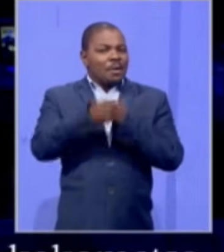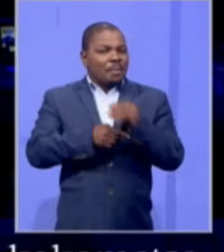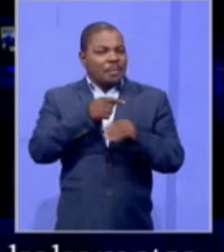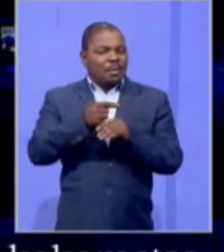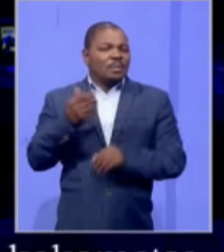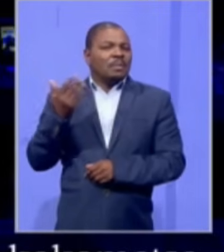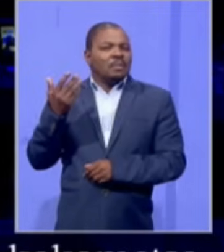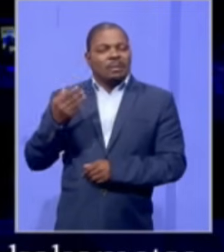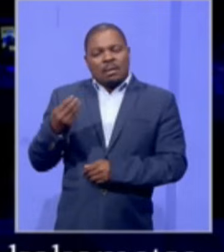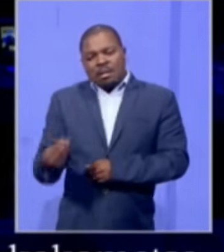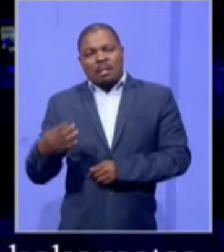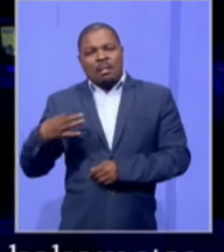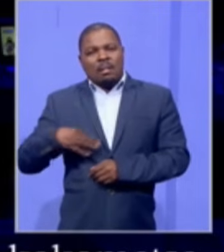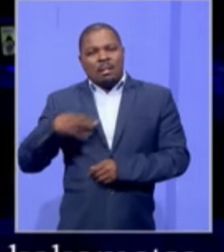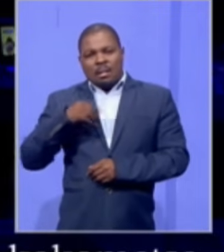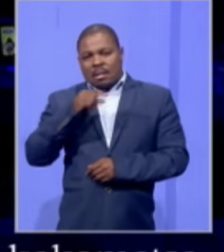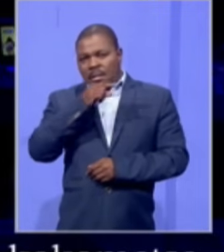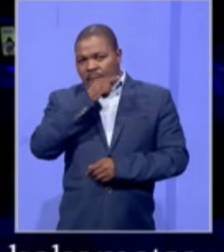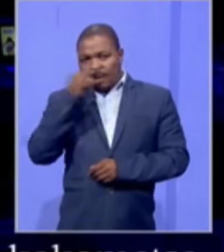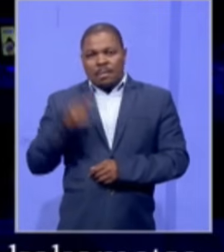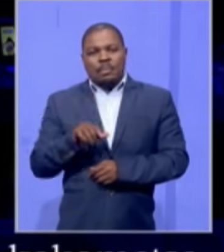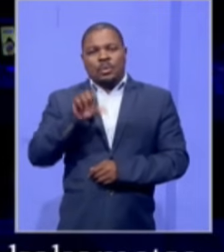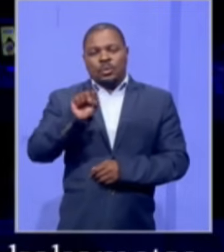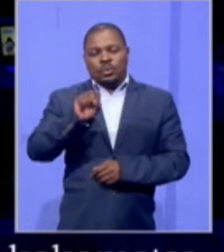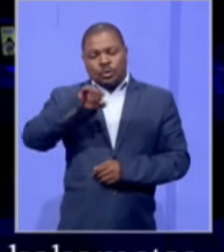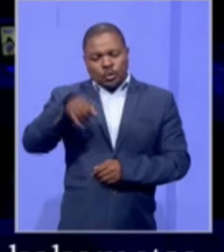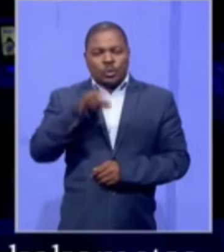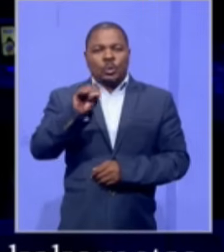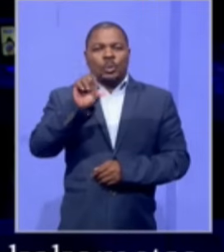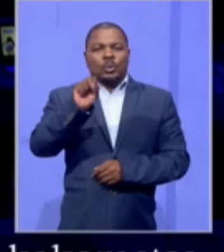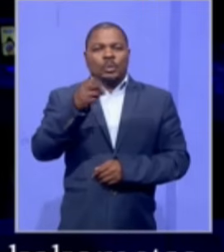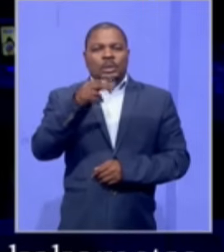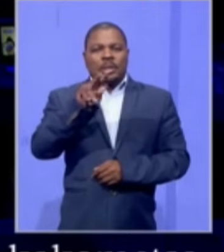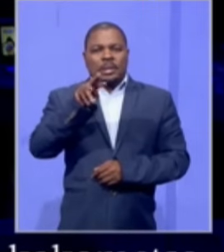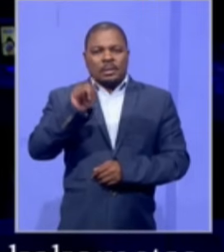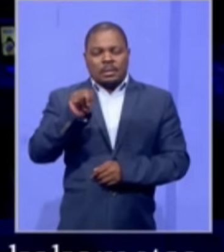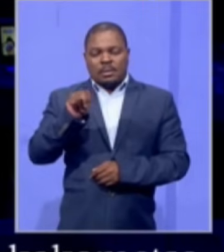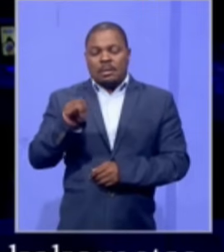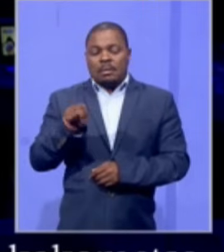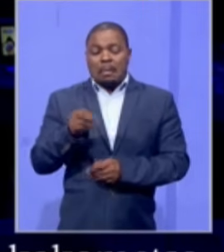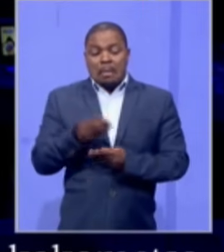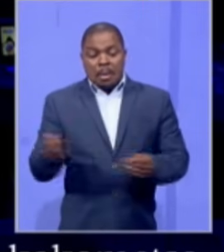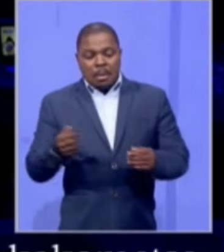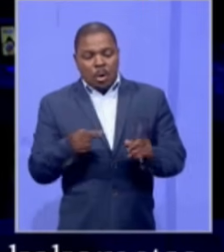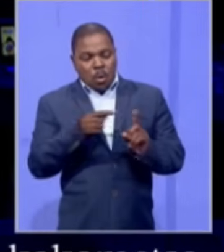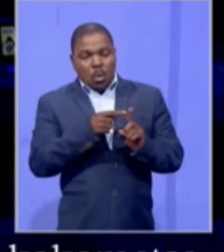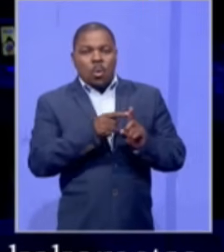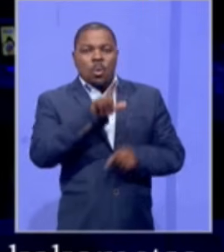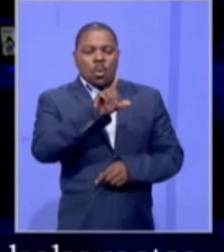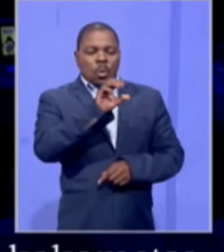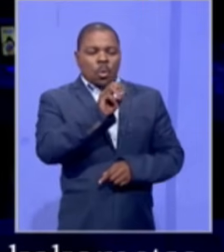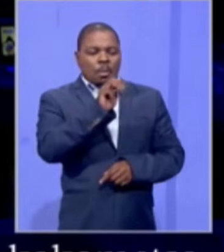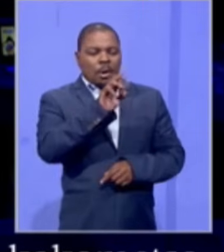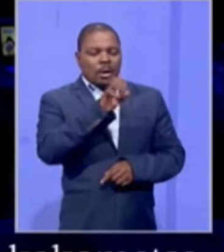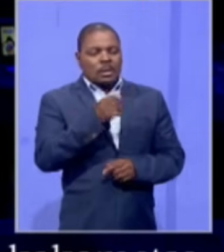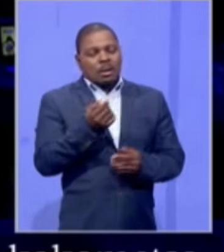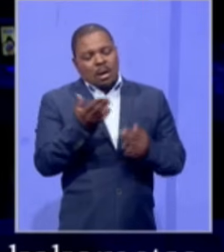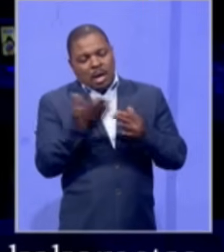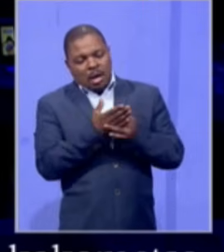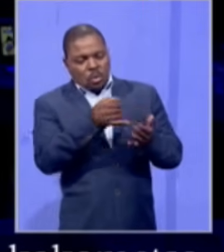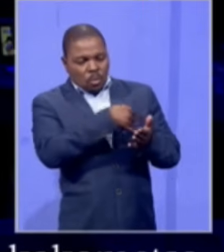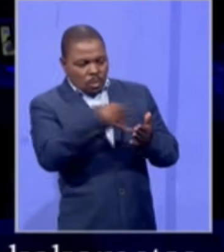mehleng nyewe nya o nyamela ha ngwanana wa Saldanha Bay e leng Jocelyn Smith, Laurentia Lombard o tekile bopaki ka mora ho qhalwa ha diqoso tsa hae le ho